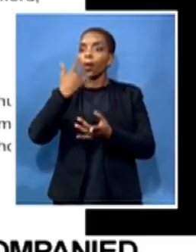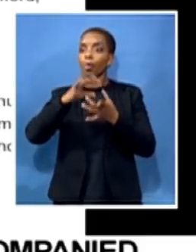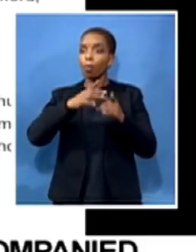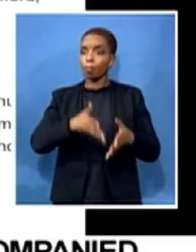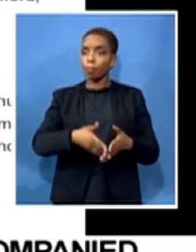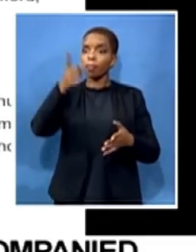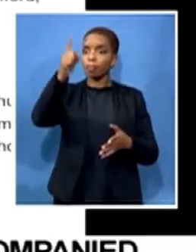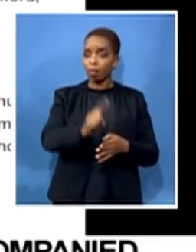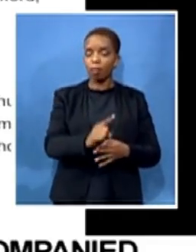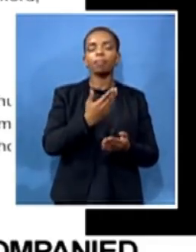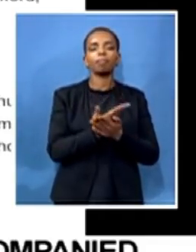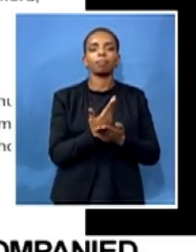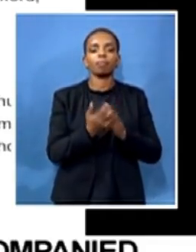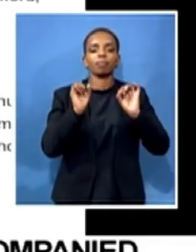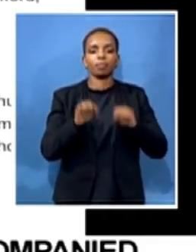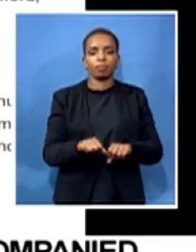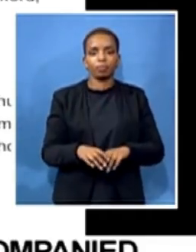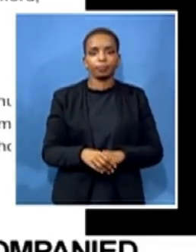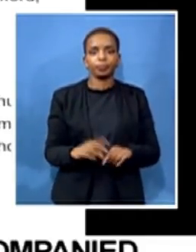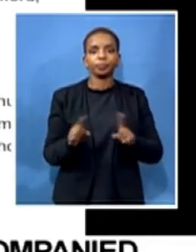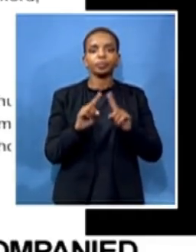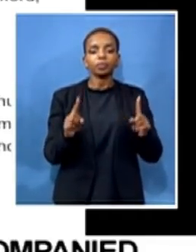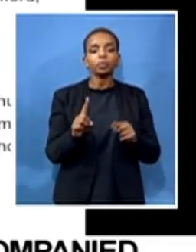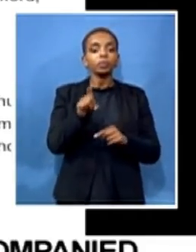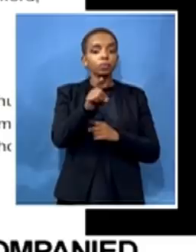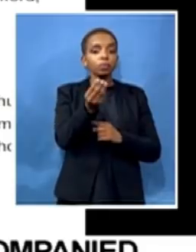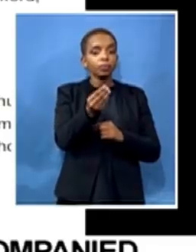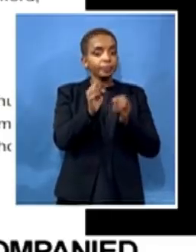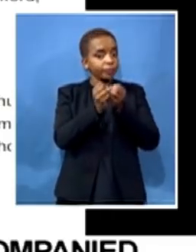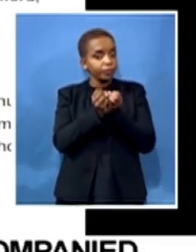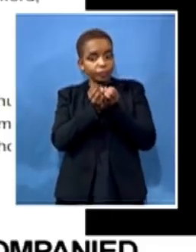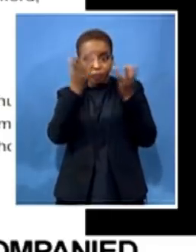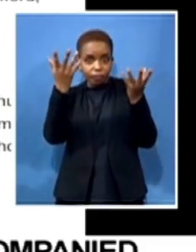We deal with lots of cases almost daily.